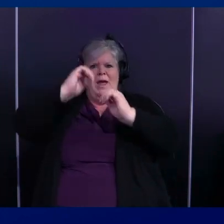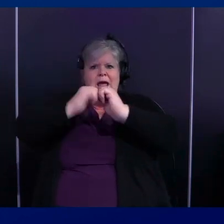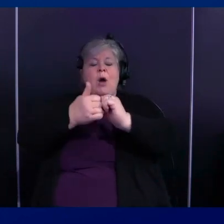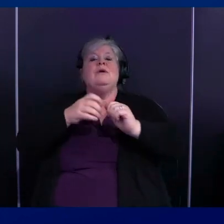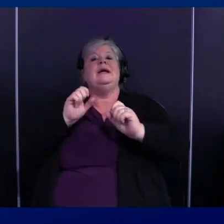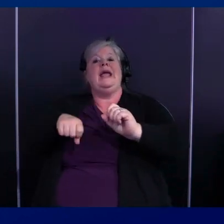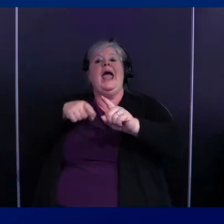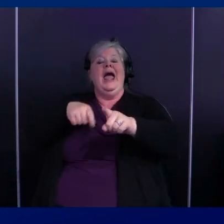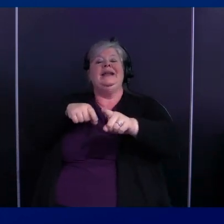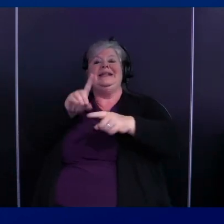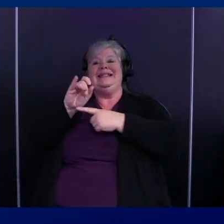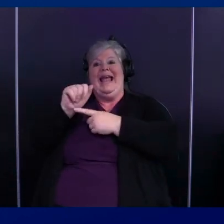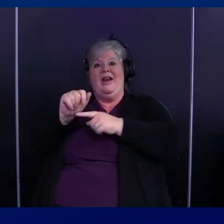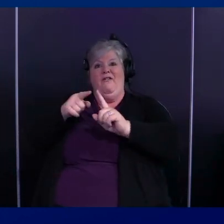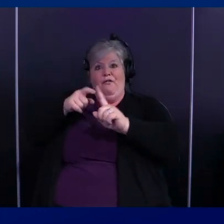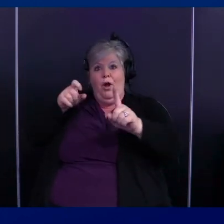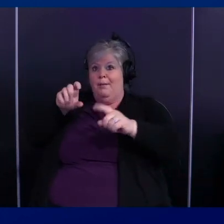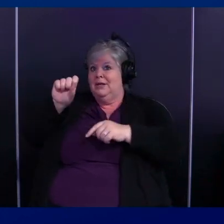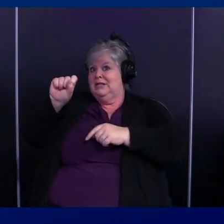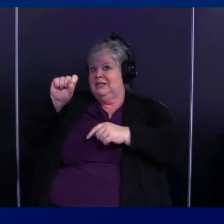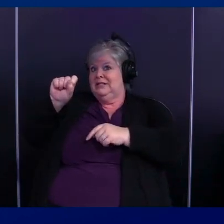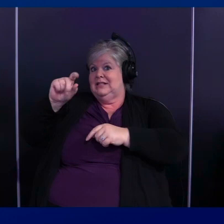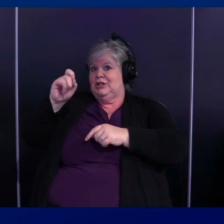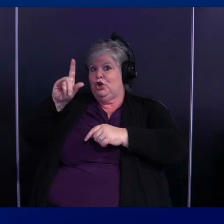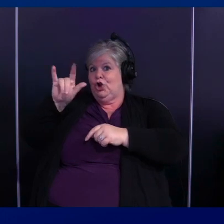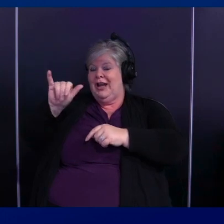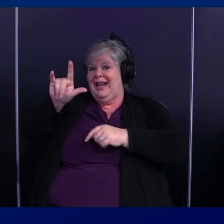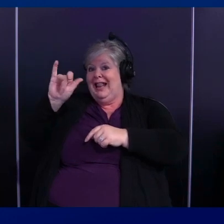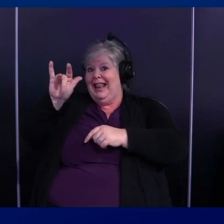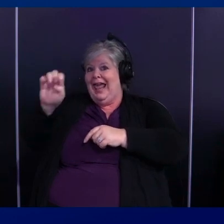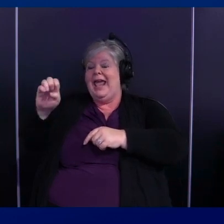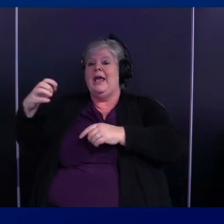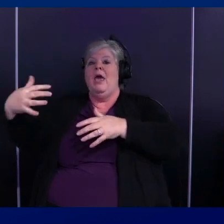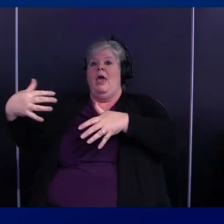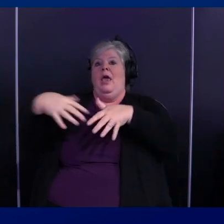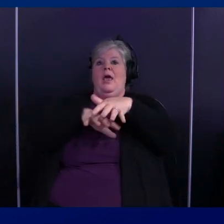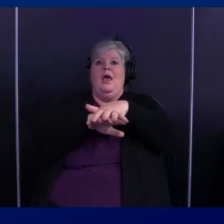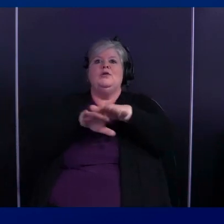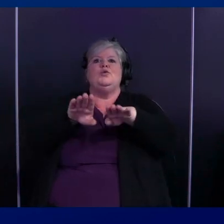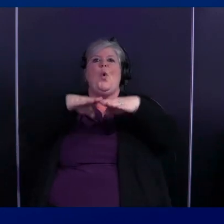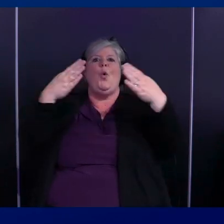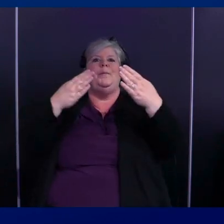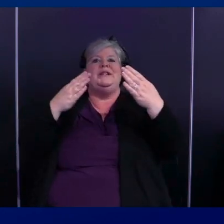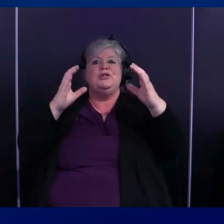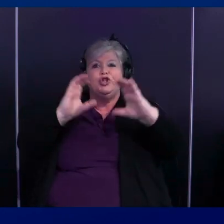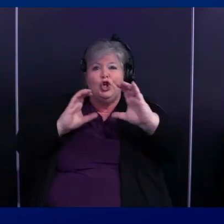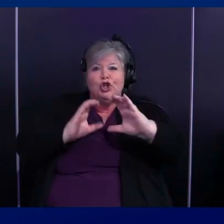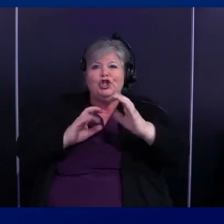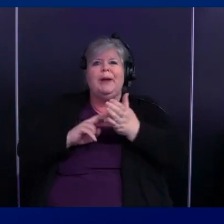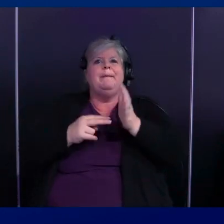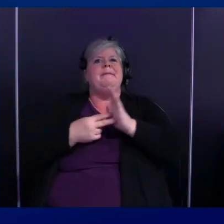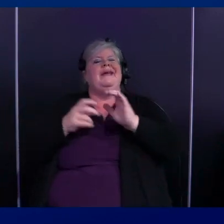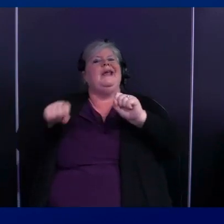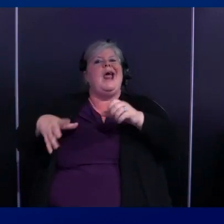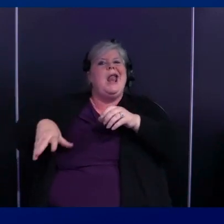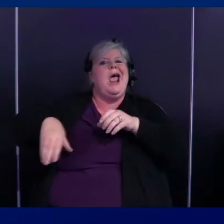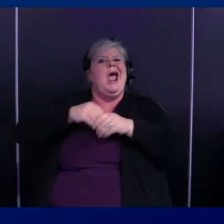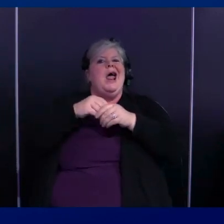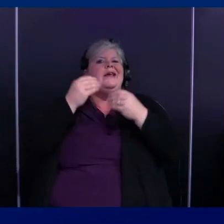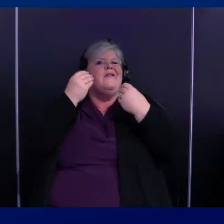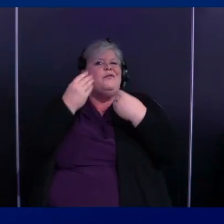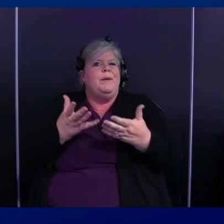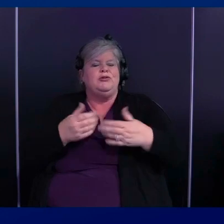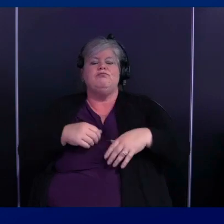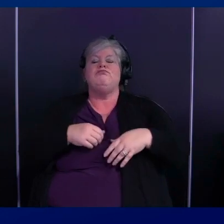from Security Lake into OpenSearch, where customers can have context added. So we have a set